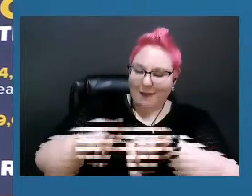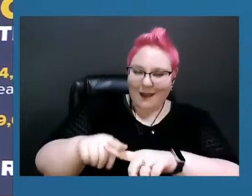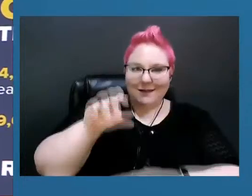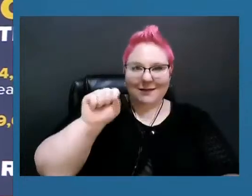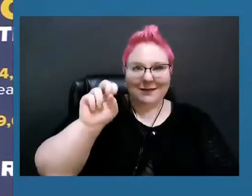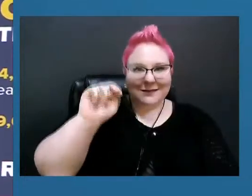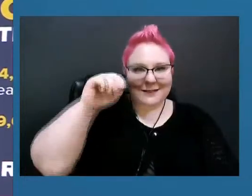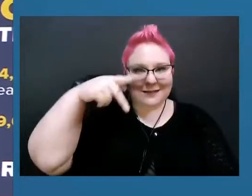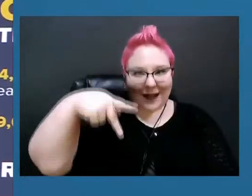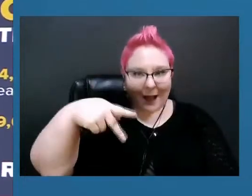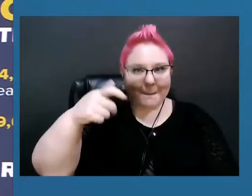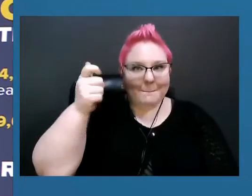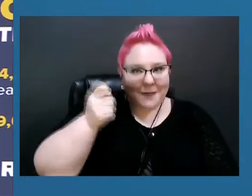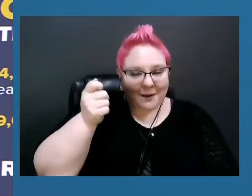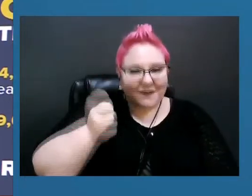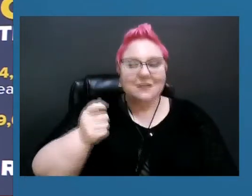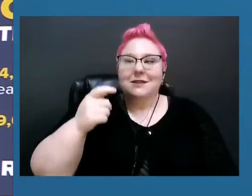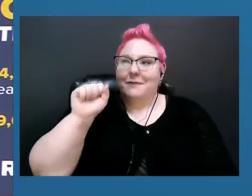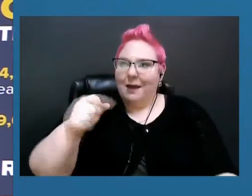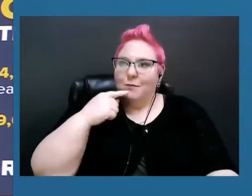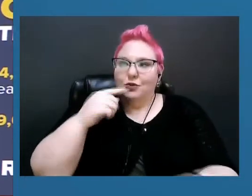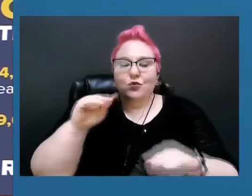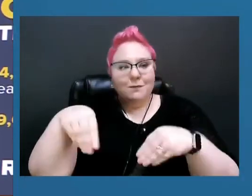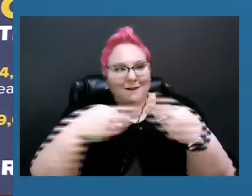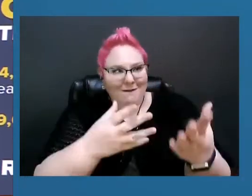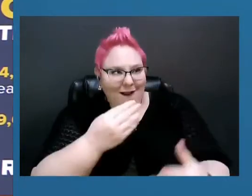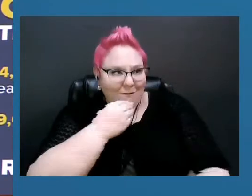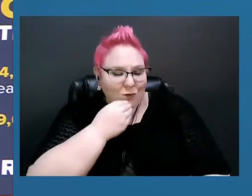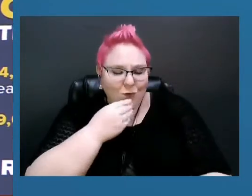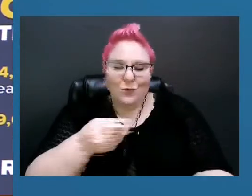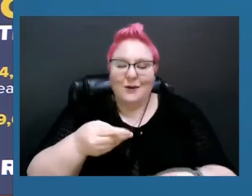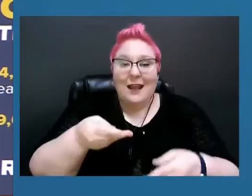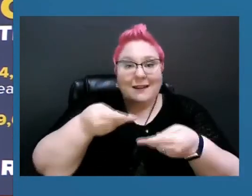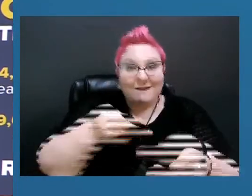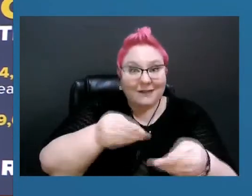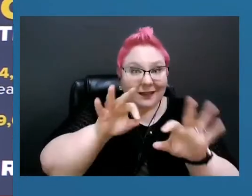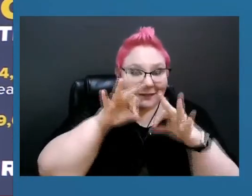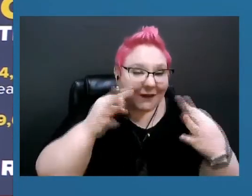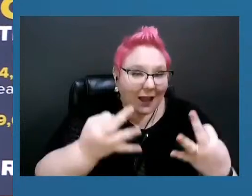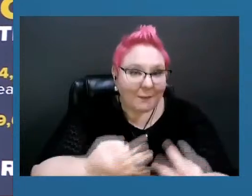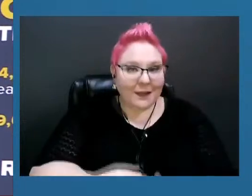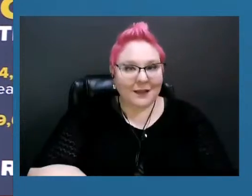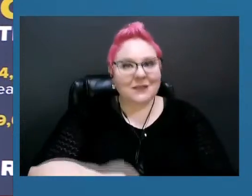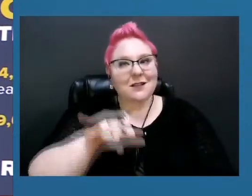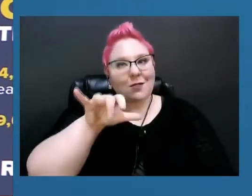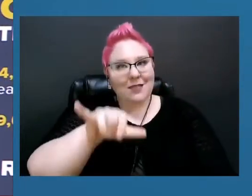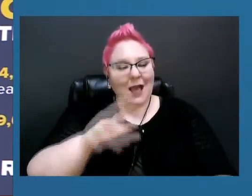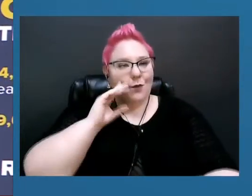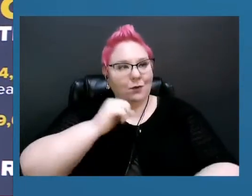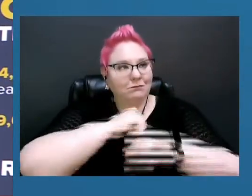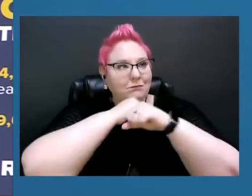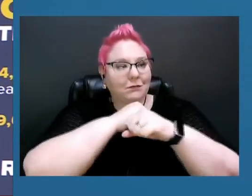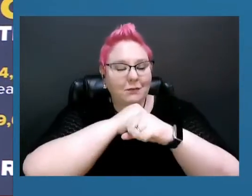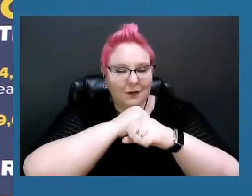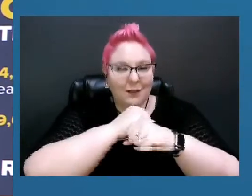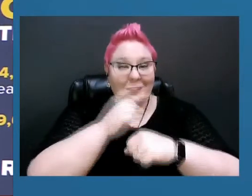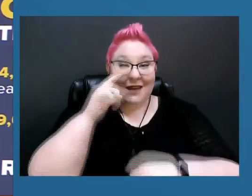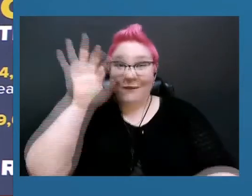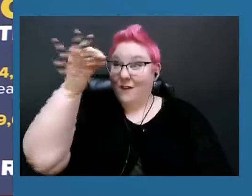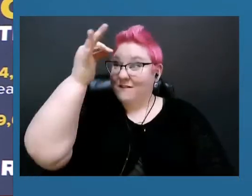able to pay for fresh food and be able to feed their families. It's another safety net that's threatened by federal cuts.